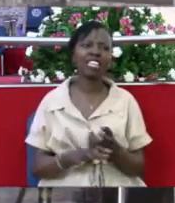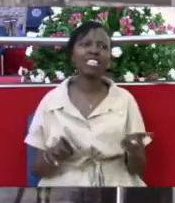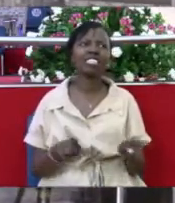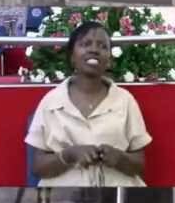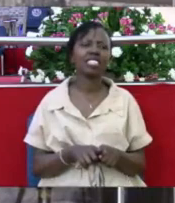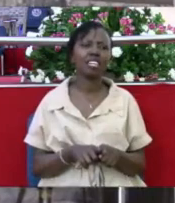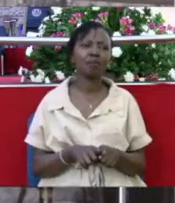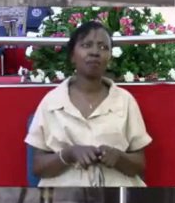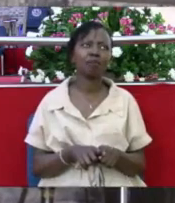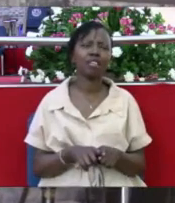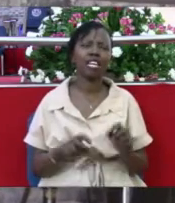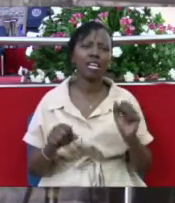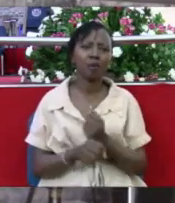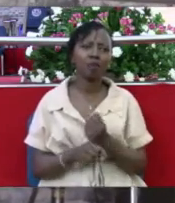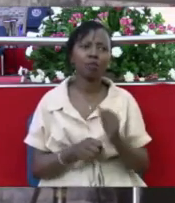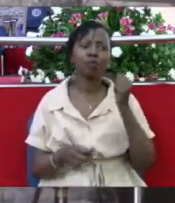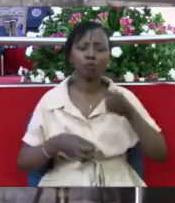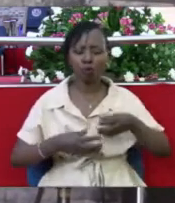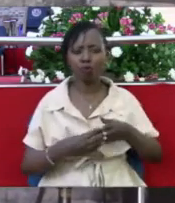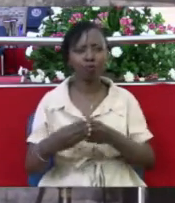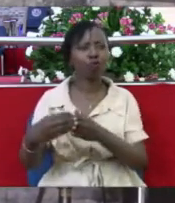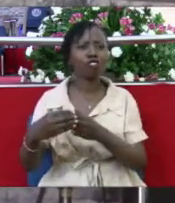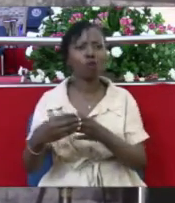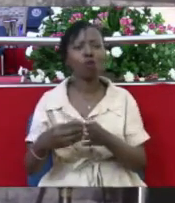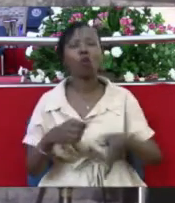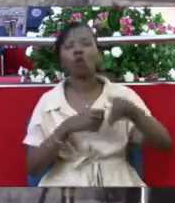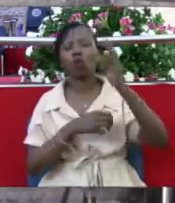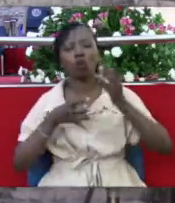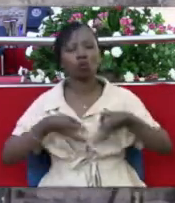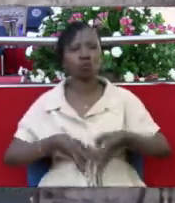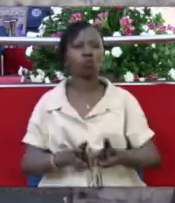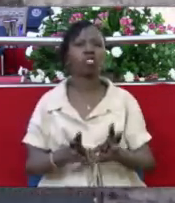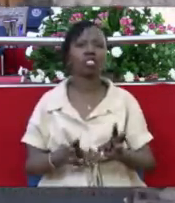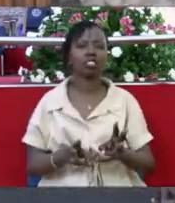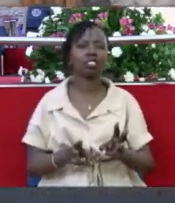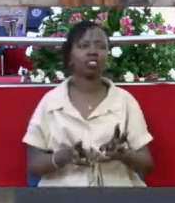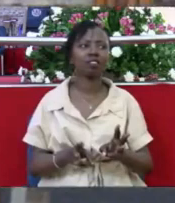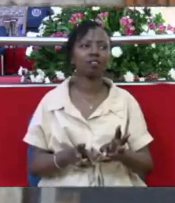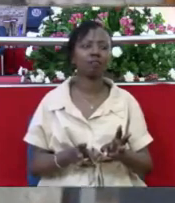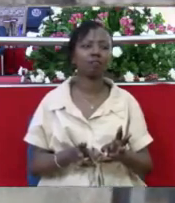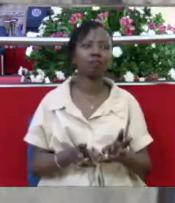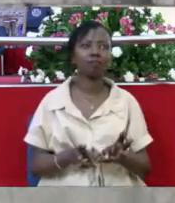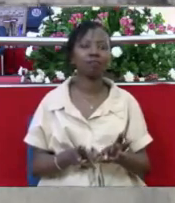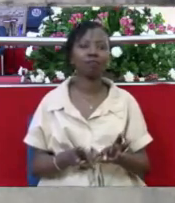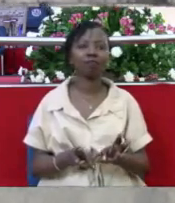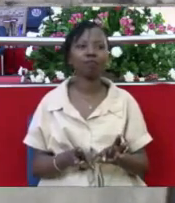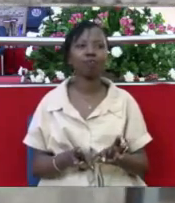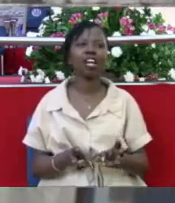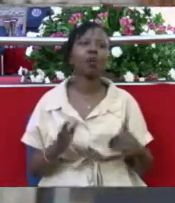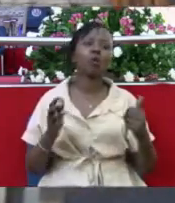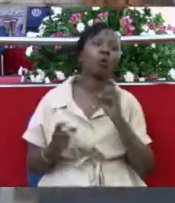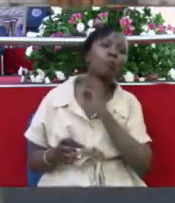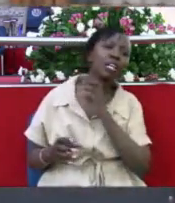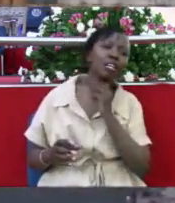to God's ways. Tunakuwa wasumbufu kwa njia za Bwana. We become stubborn to the way that God wants us to walk and live in. Tunakuwa wasumbufu